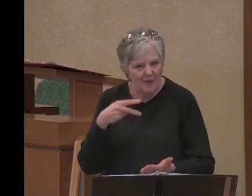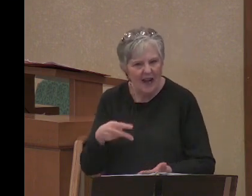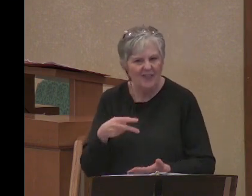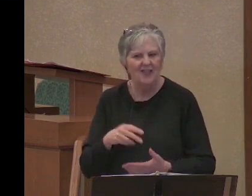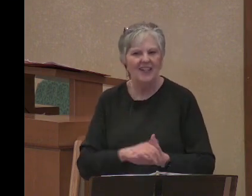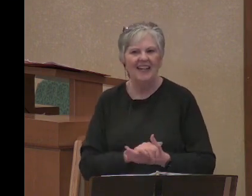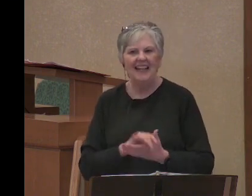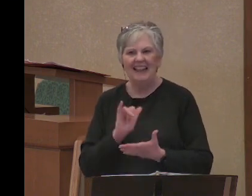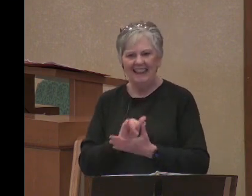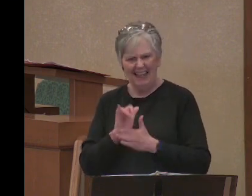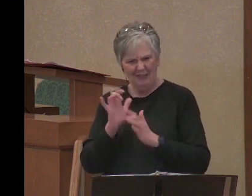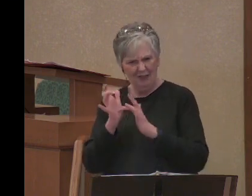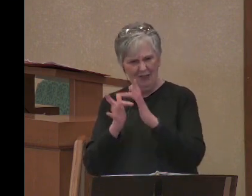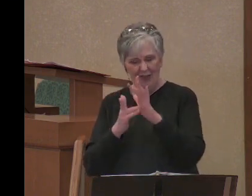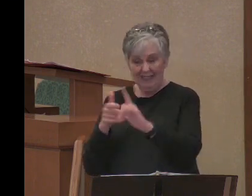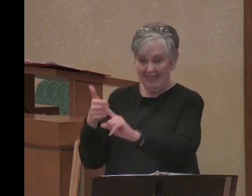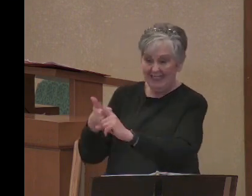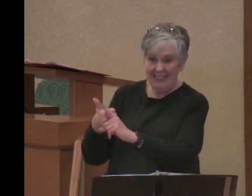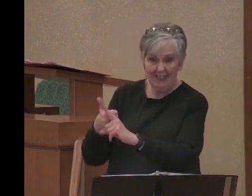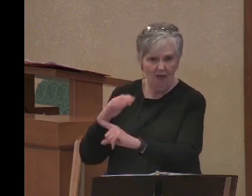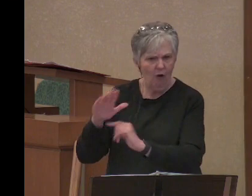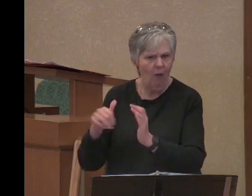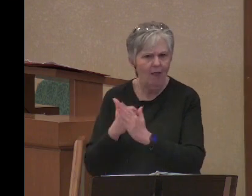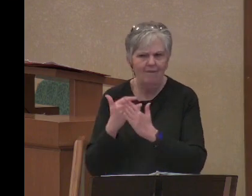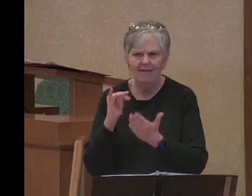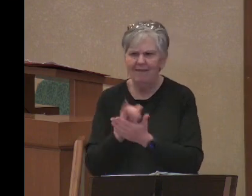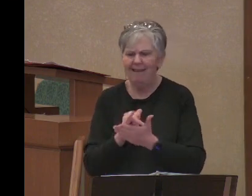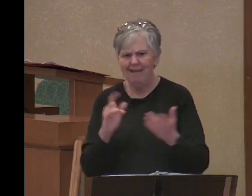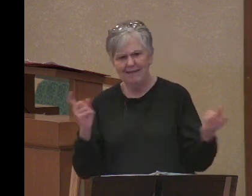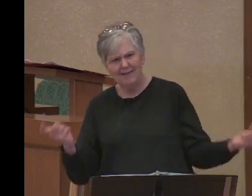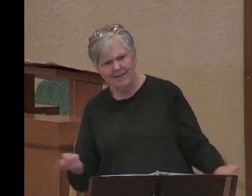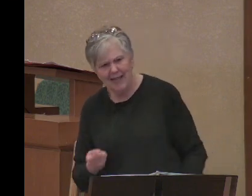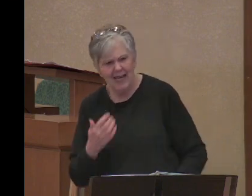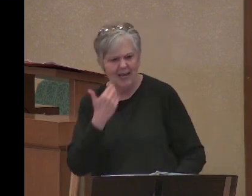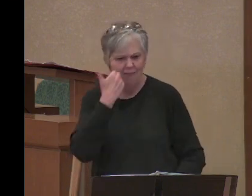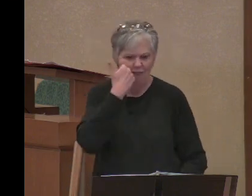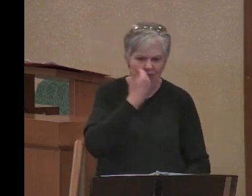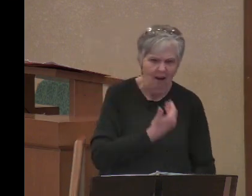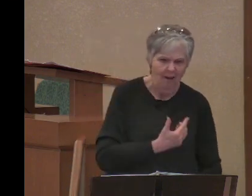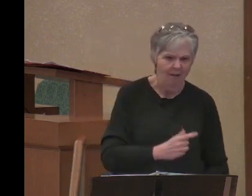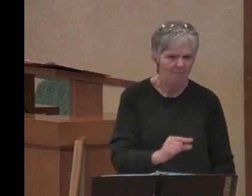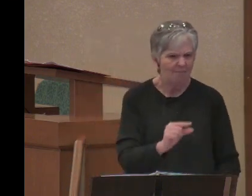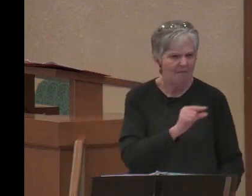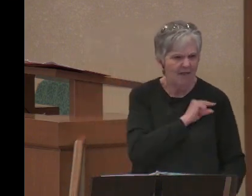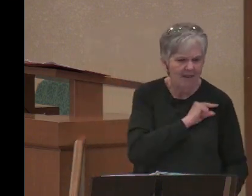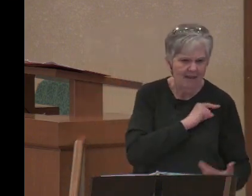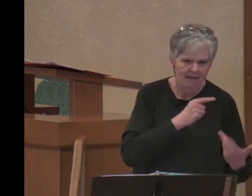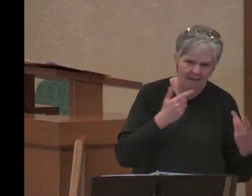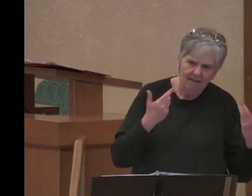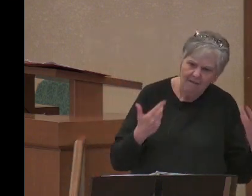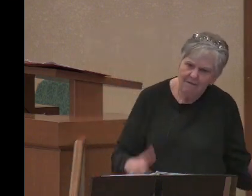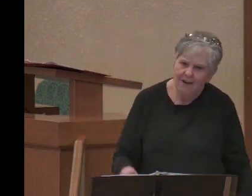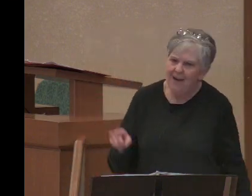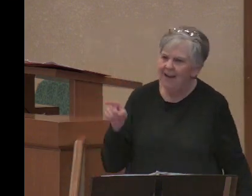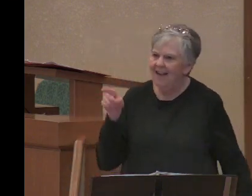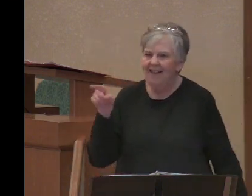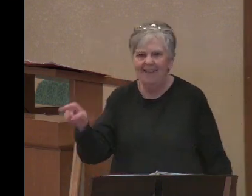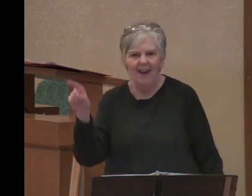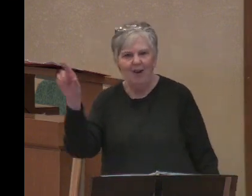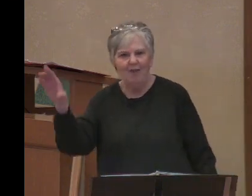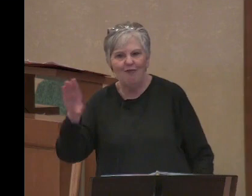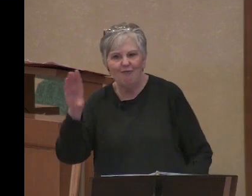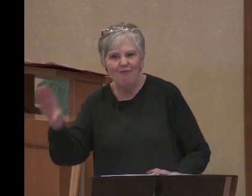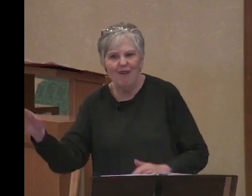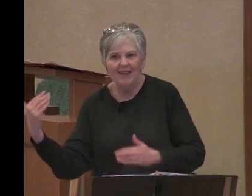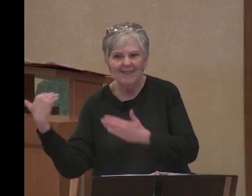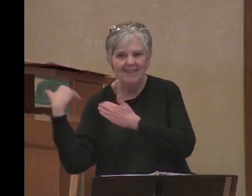That Jesus has taken all of that sin and shame and guilt to the cross so that we might